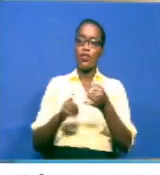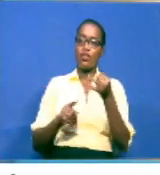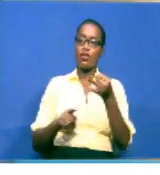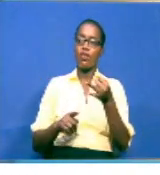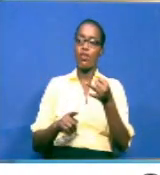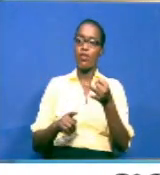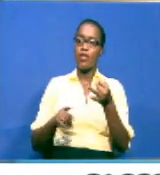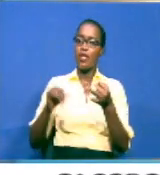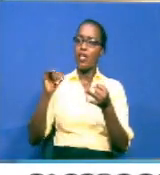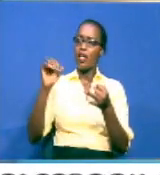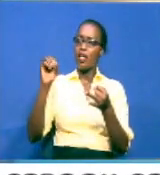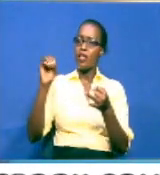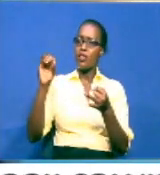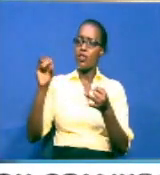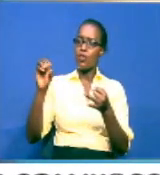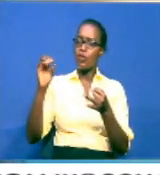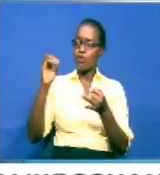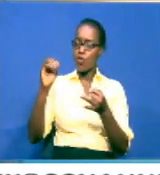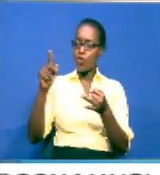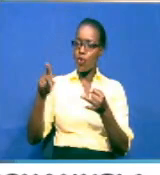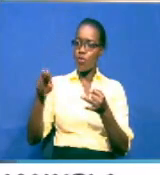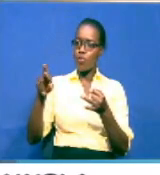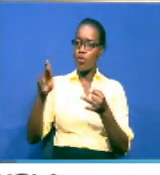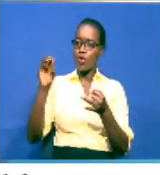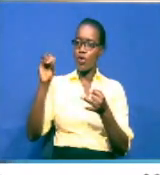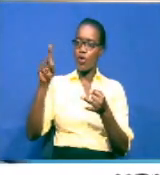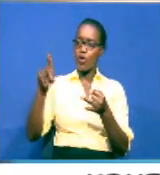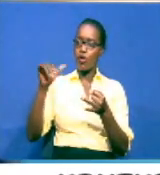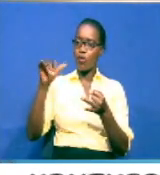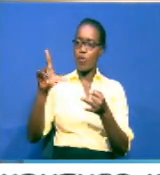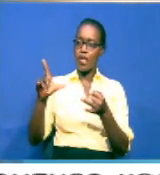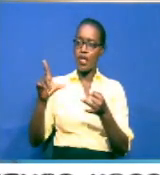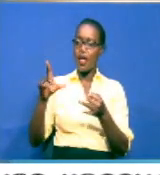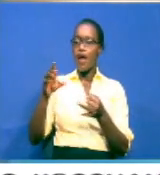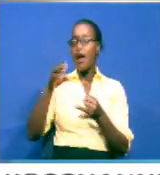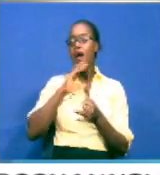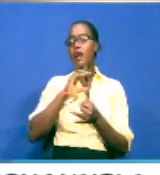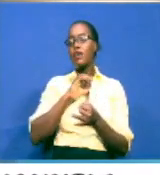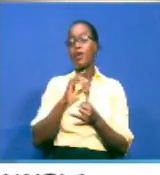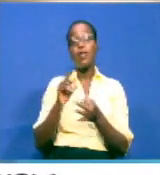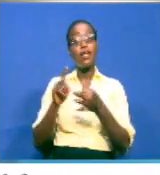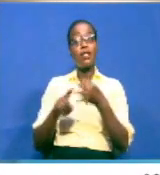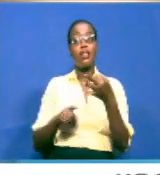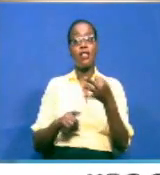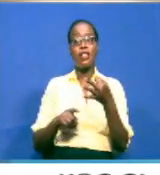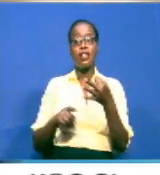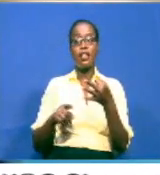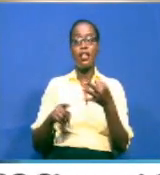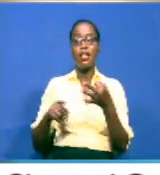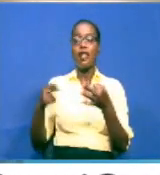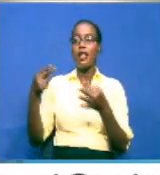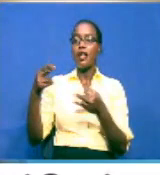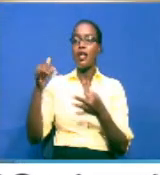isopropyl alcohol. Then the third one is the one we normally use in the health setup, hydrogen peroxide, for